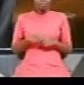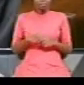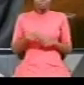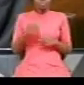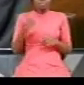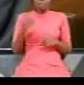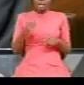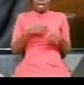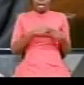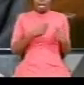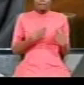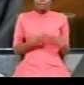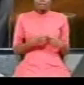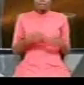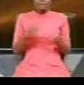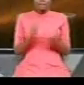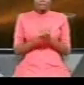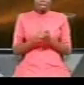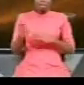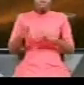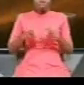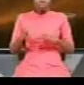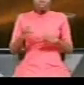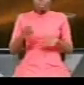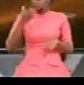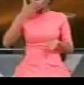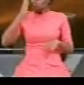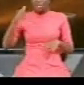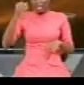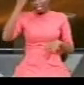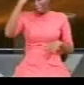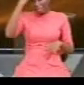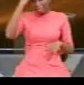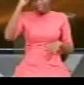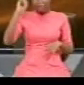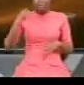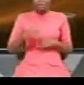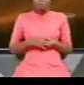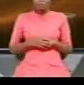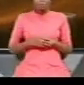and heart that deviseth